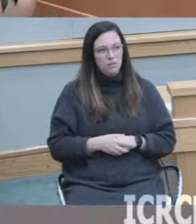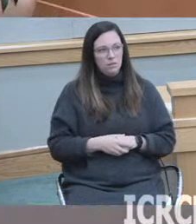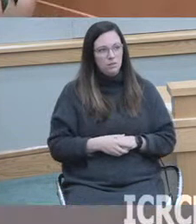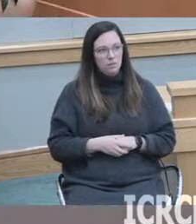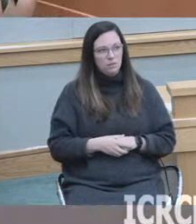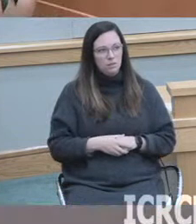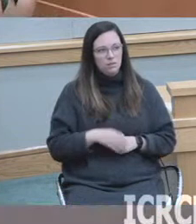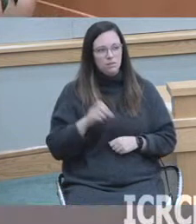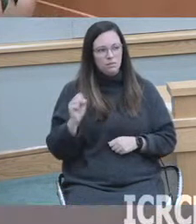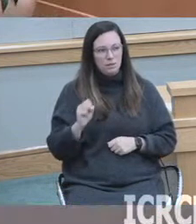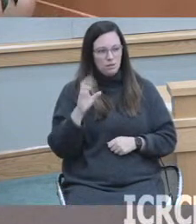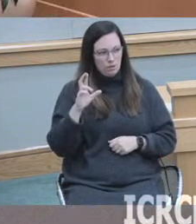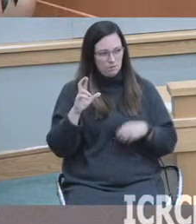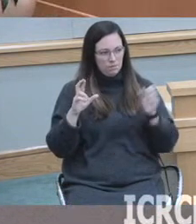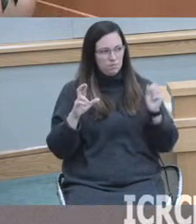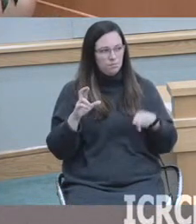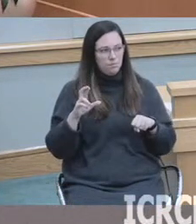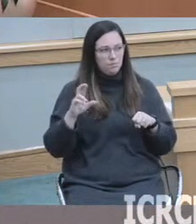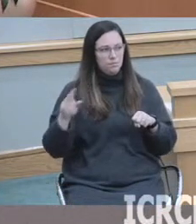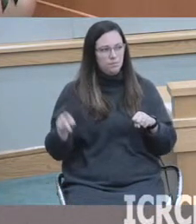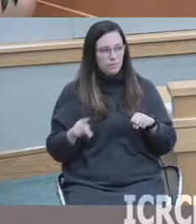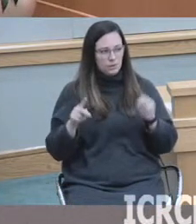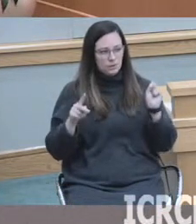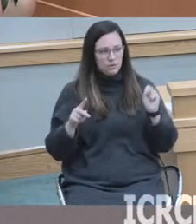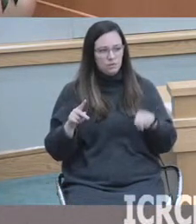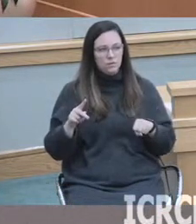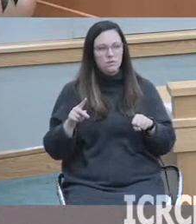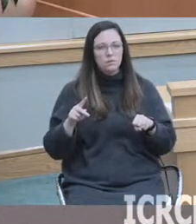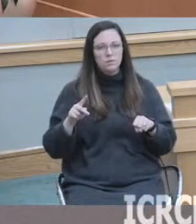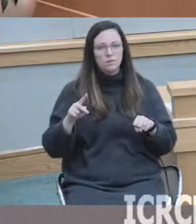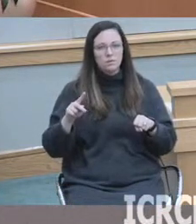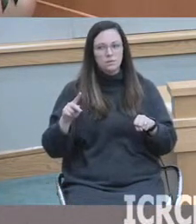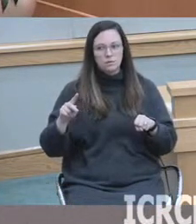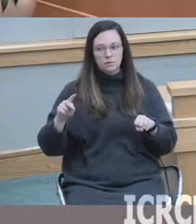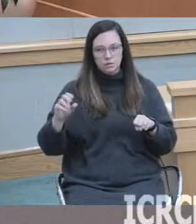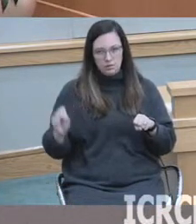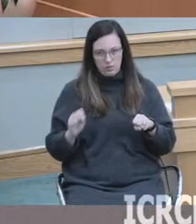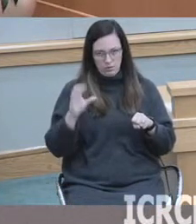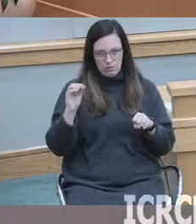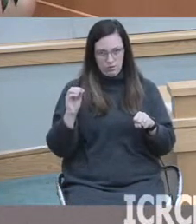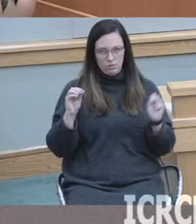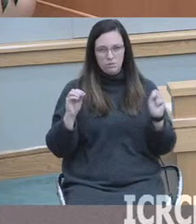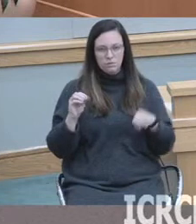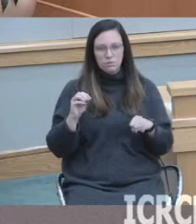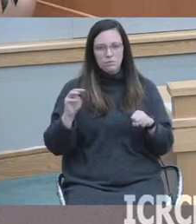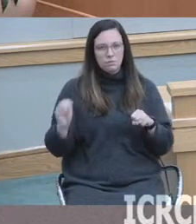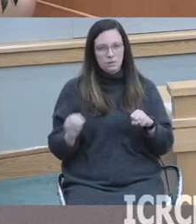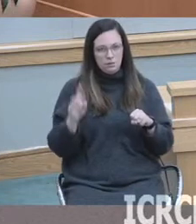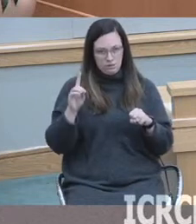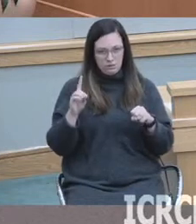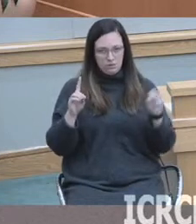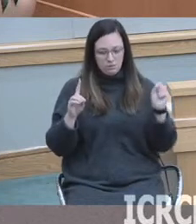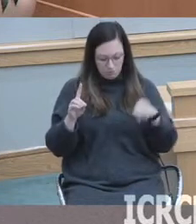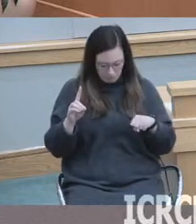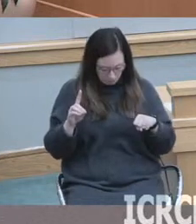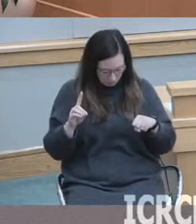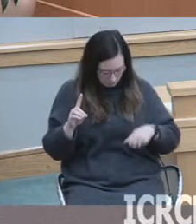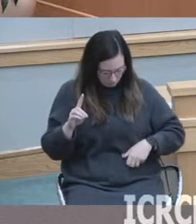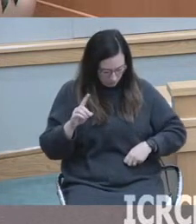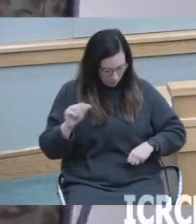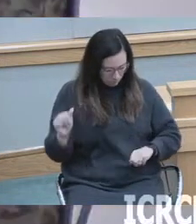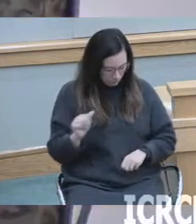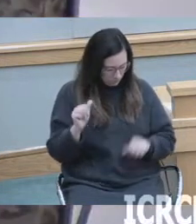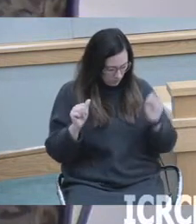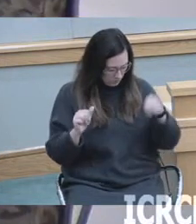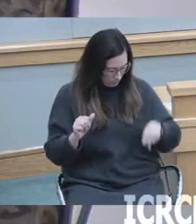Ms. Smiley Robertson. Yes. Mr. Putoff. Yes. Mr. Sextro. Yes. Ms. McDaniel. Yes. Mr.